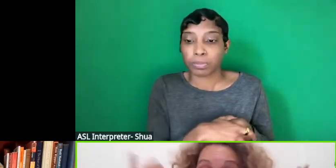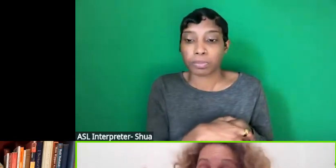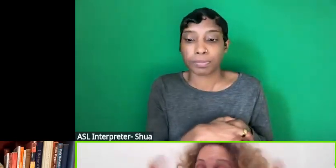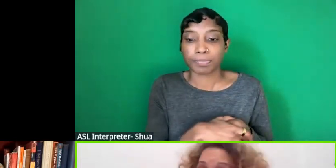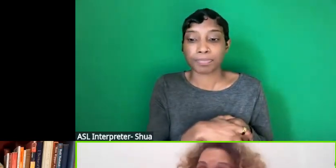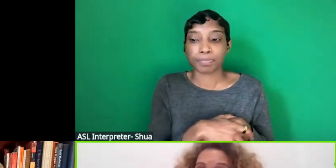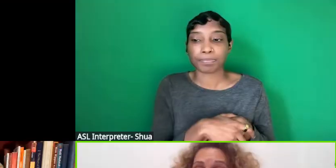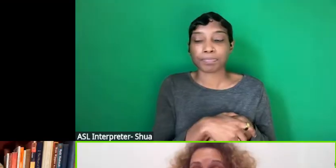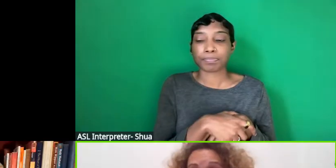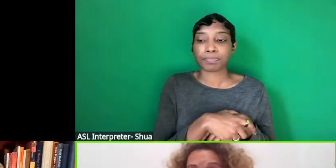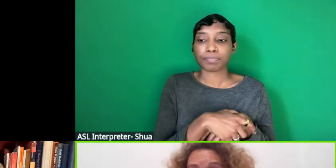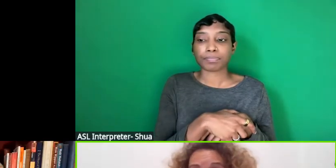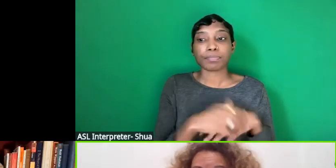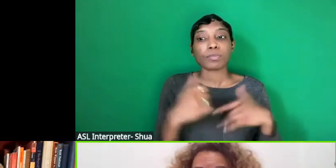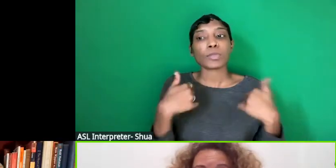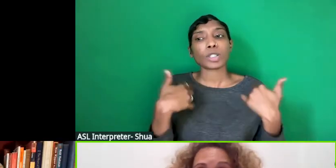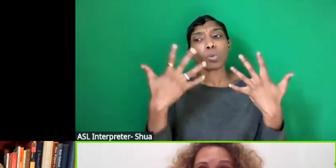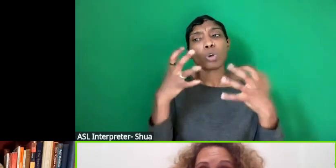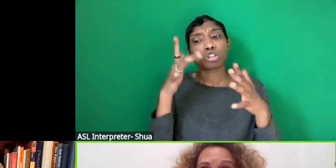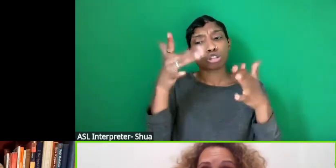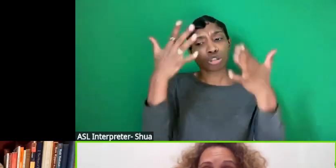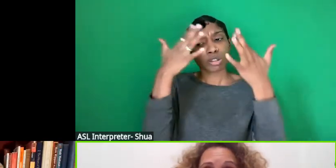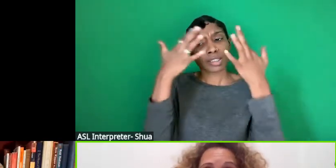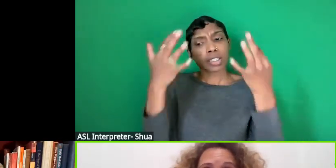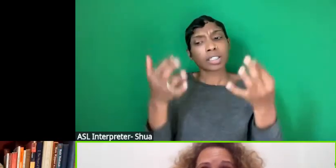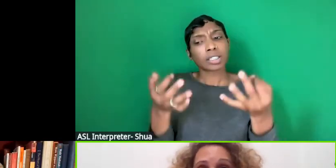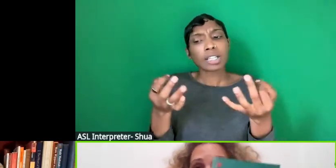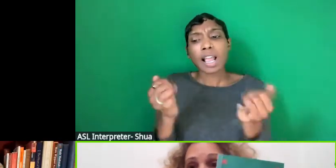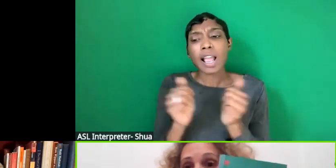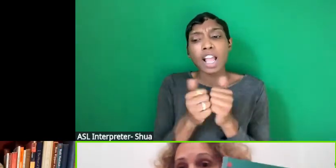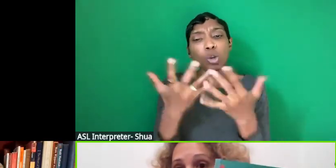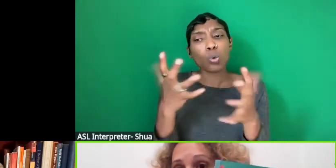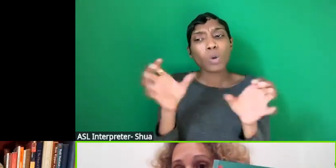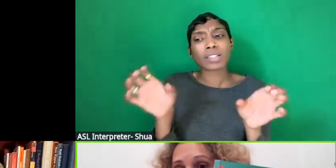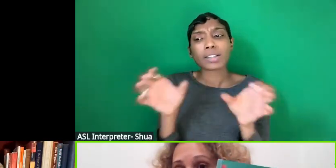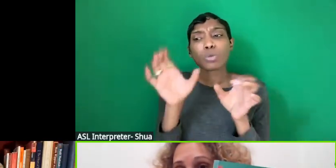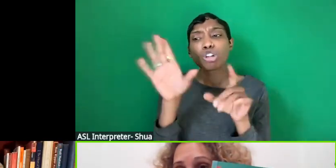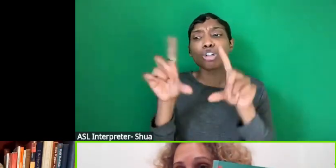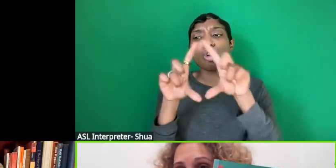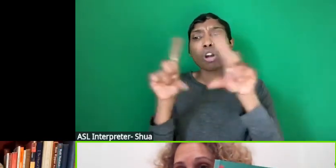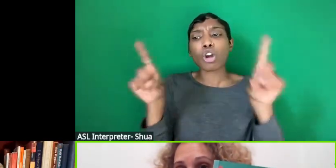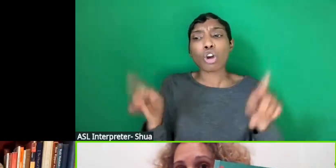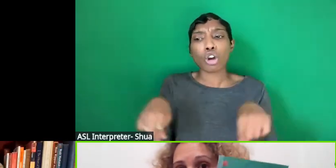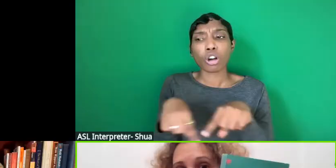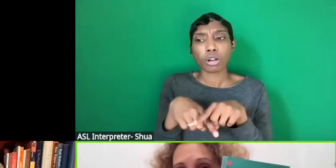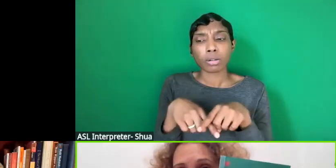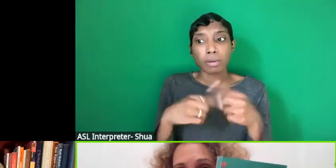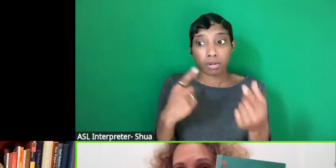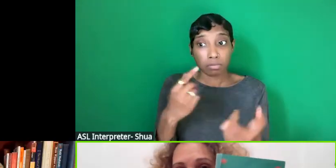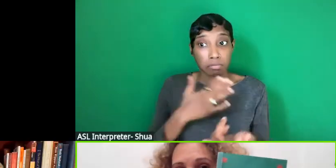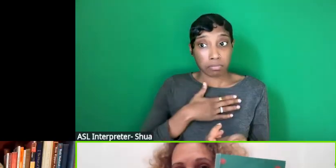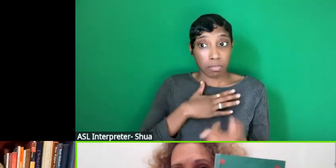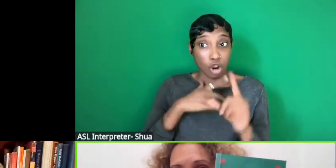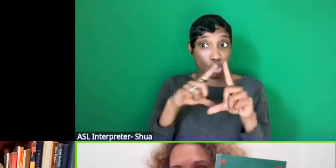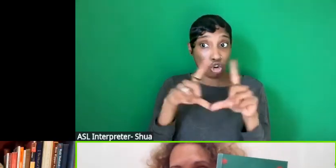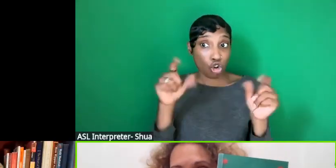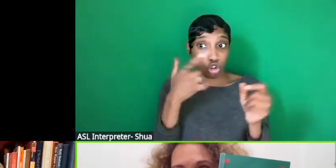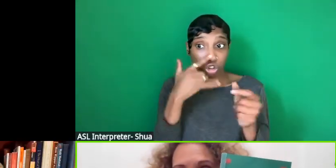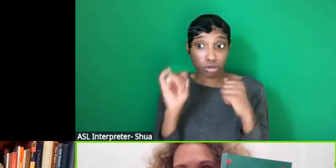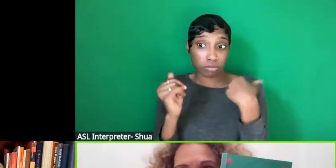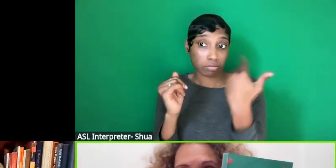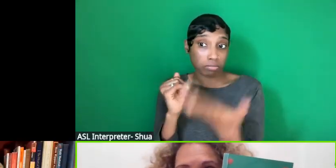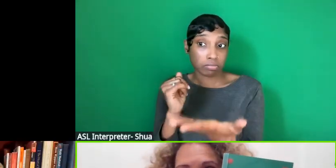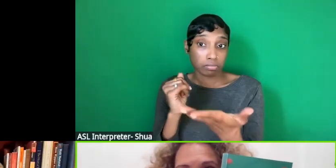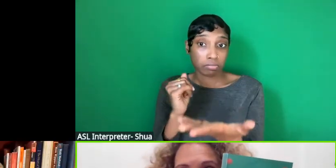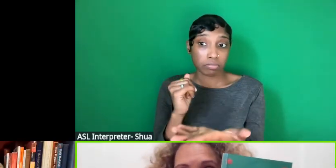you to decide how you're going to decorate your cardstock. So I'll give you an example of mine. This is what I did with mine. You can